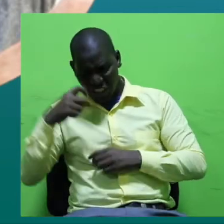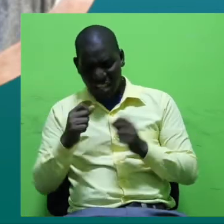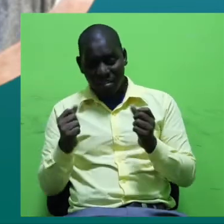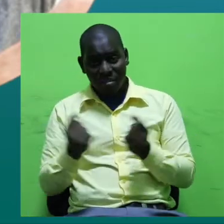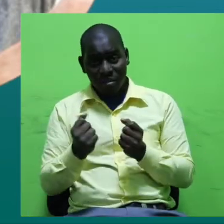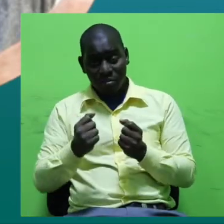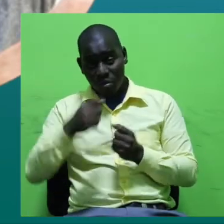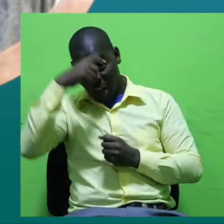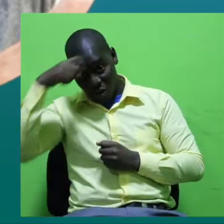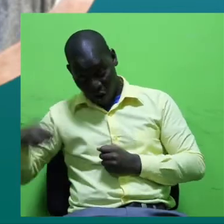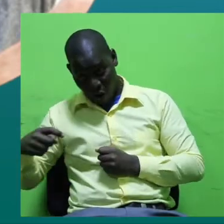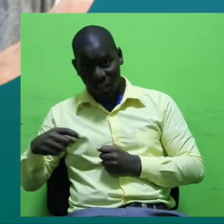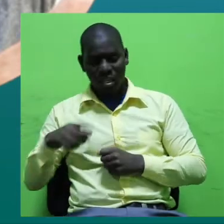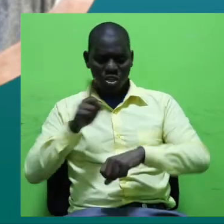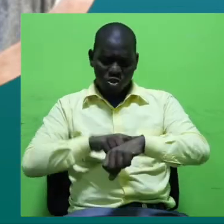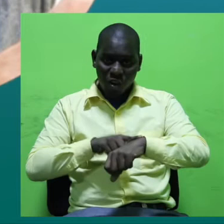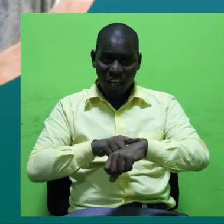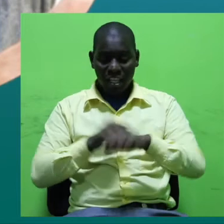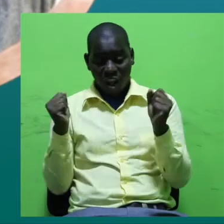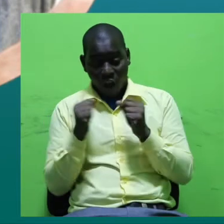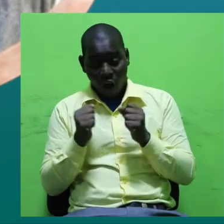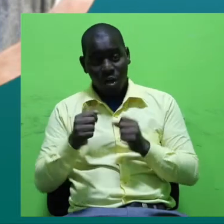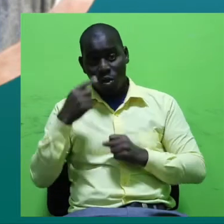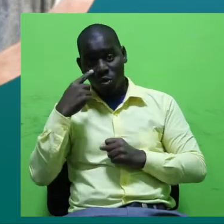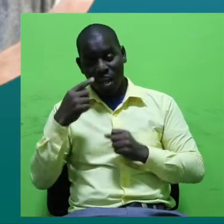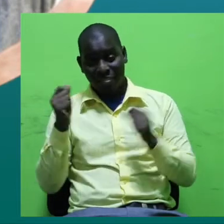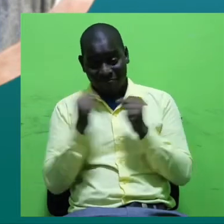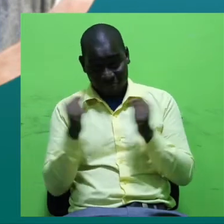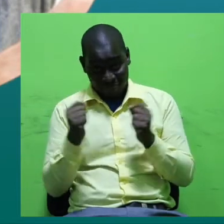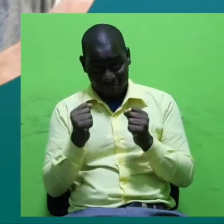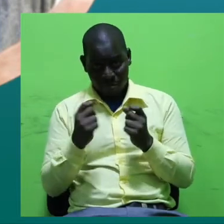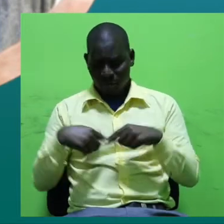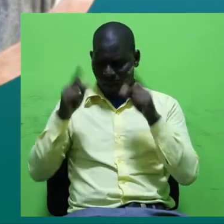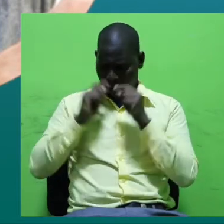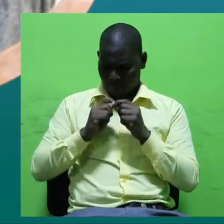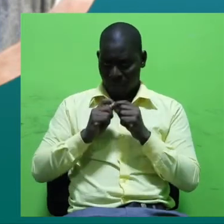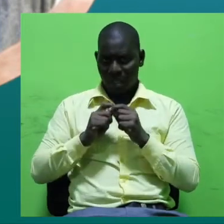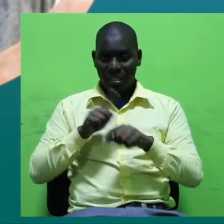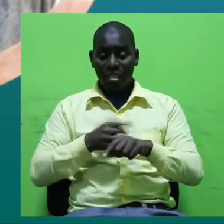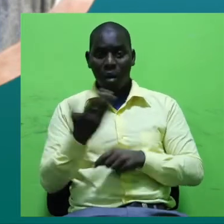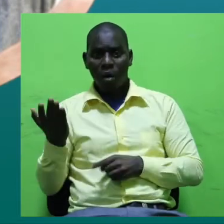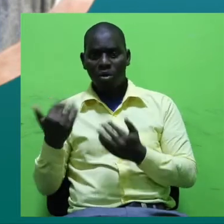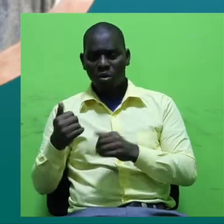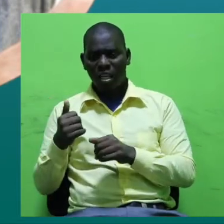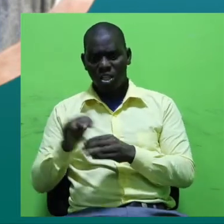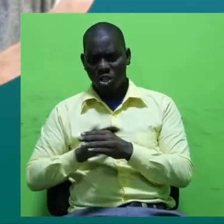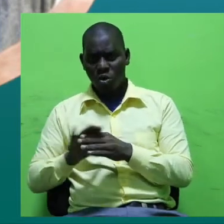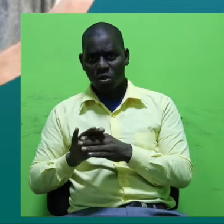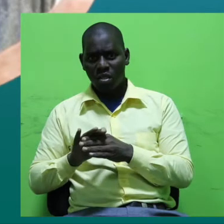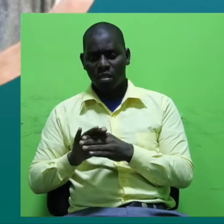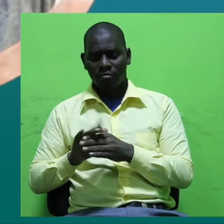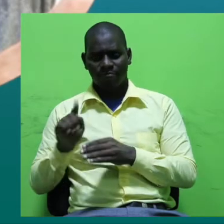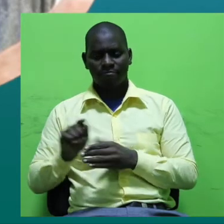eyes and someone rubs your skin using a block of ice, you can simply tell it by just feeling the coldness